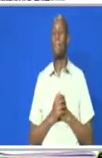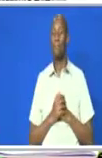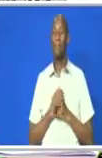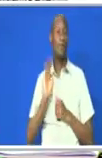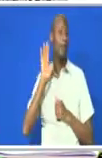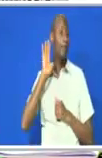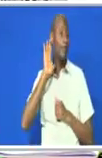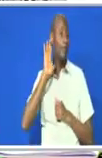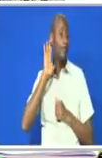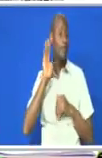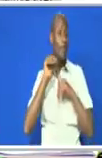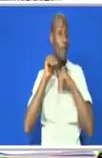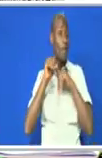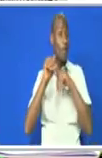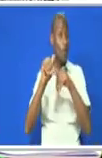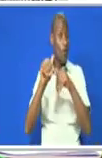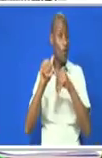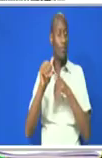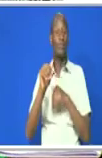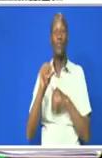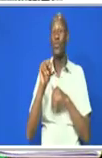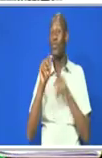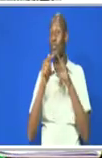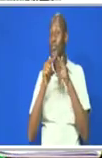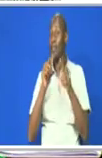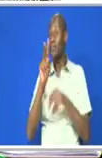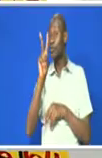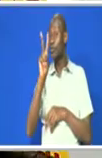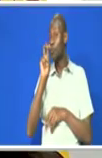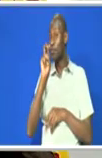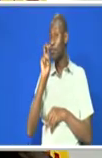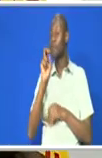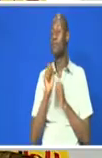Listen and follow. I start from 20,